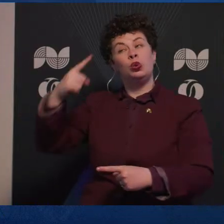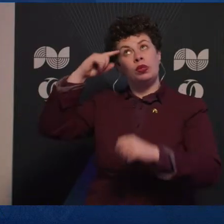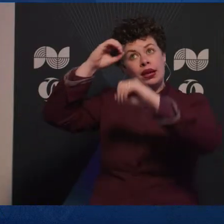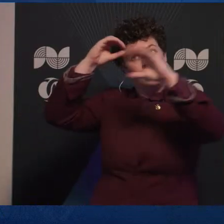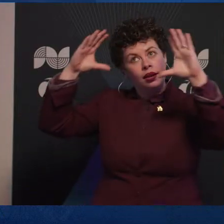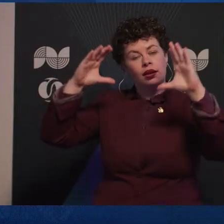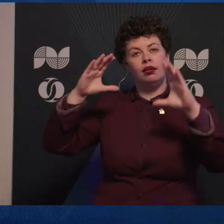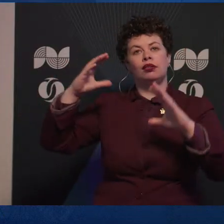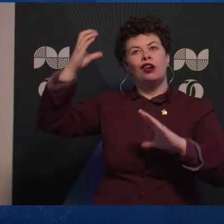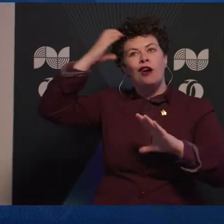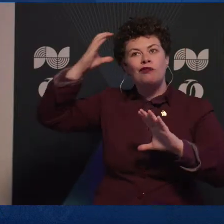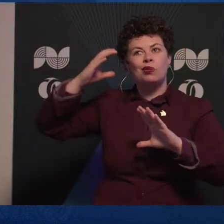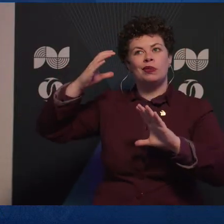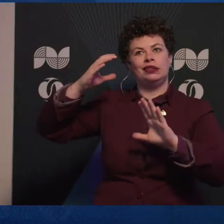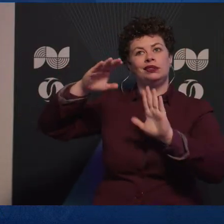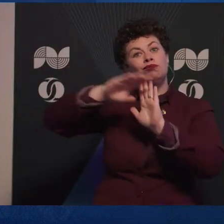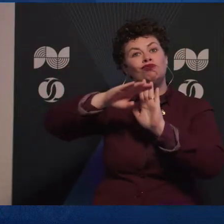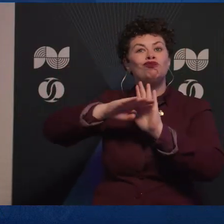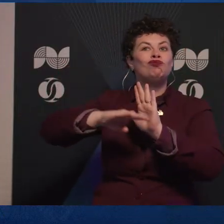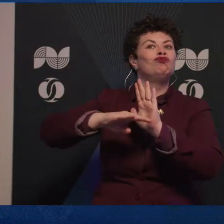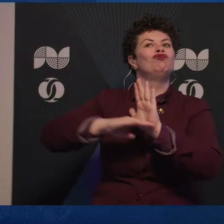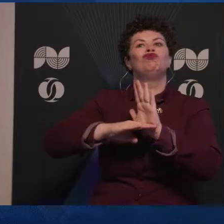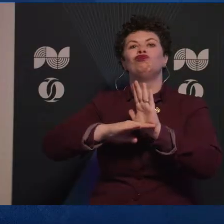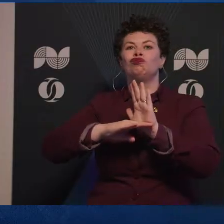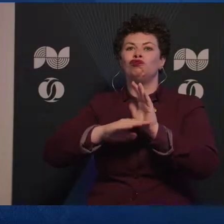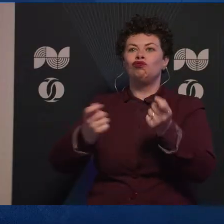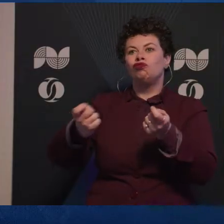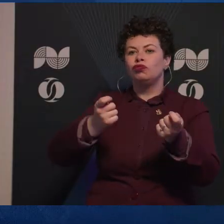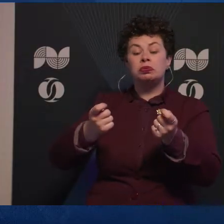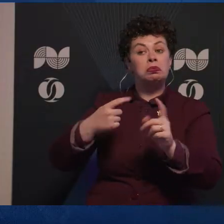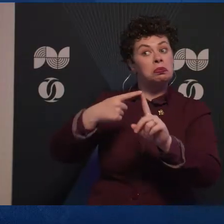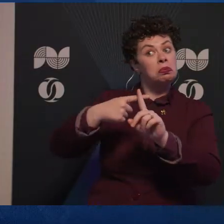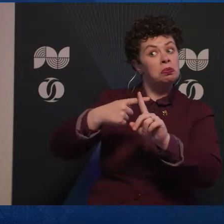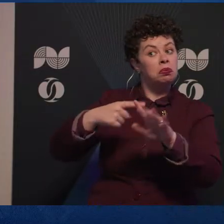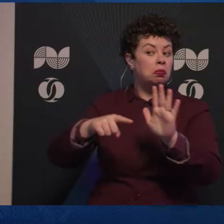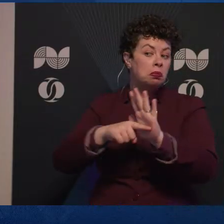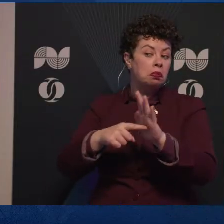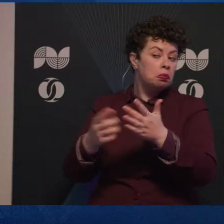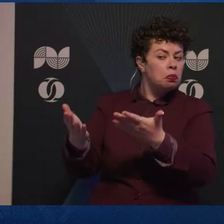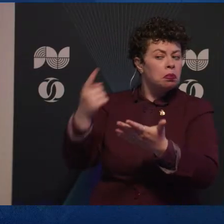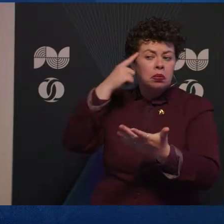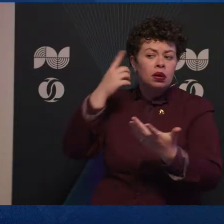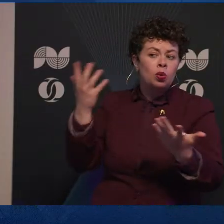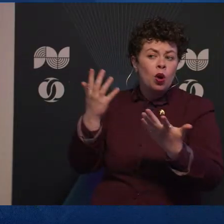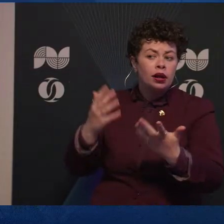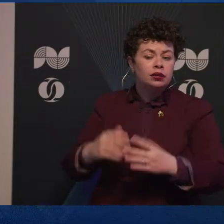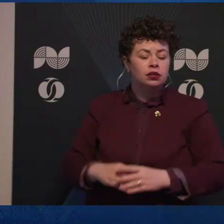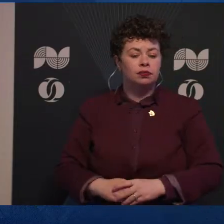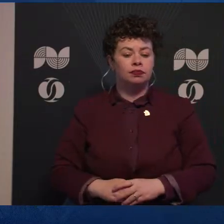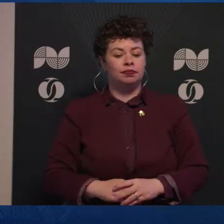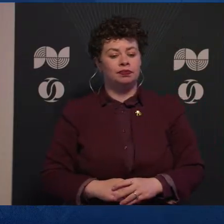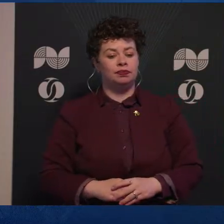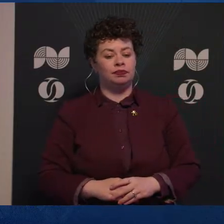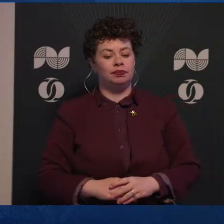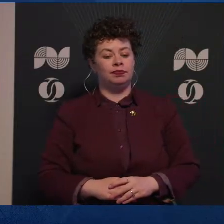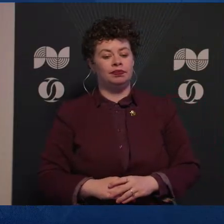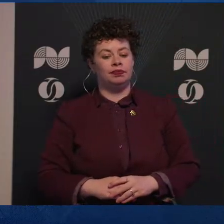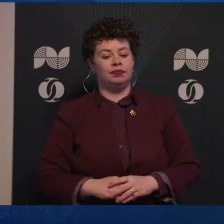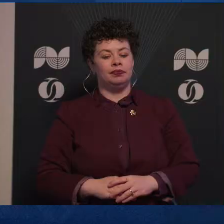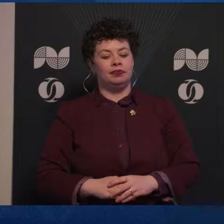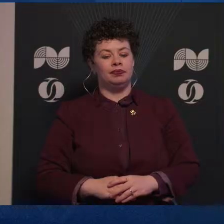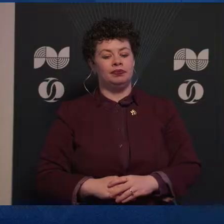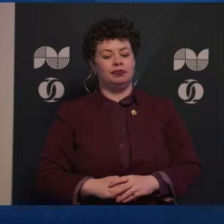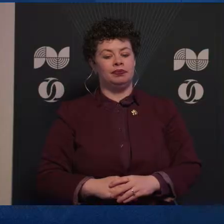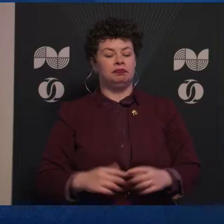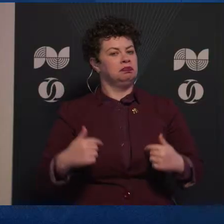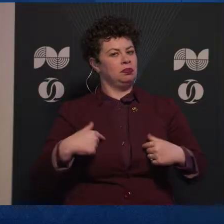policy, optimistic, pessimistic, where are you on that scale? I'm no doubt, there's no question in my mind that I'm